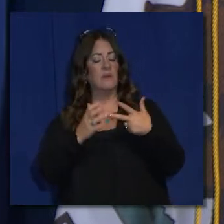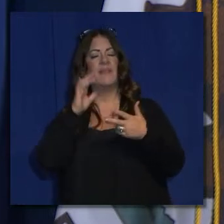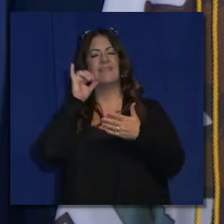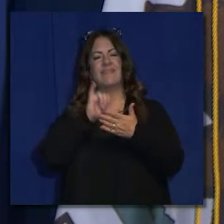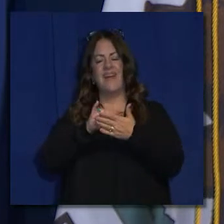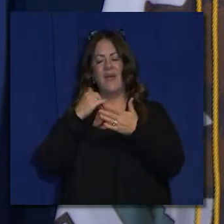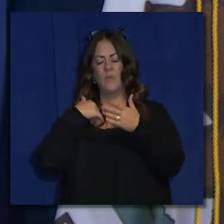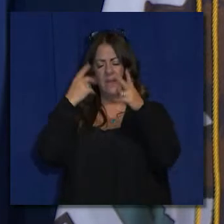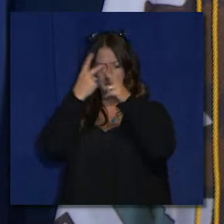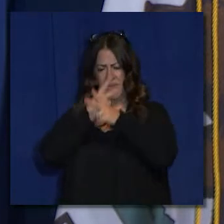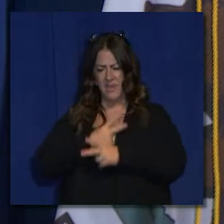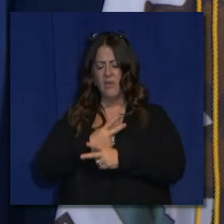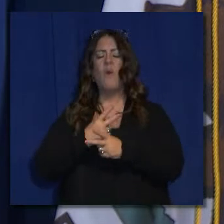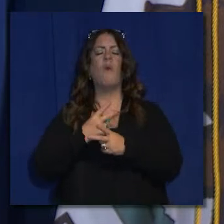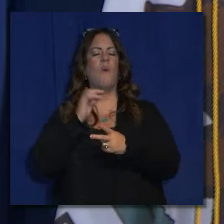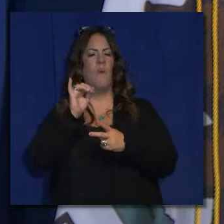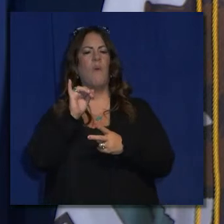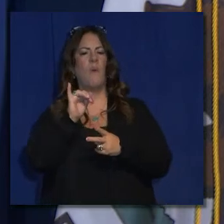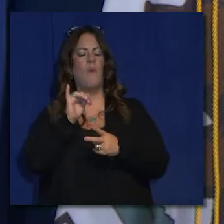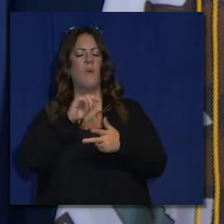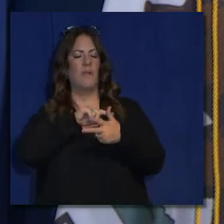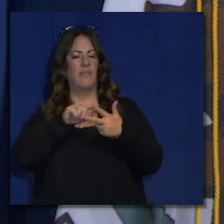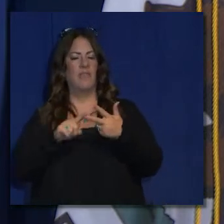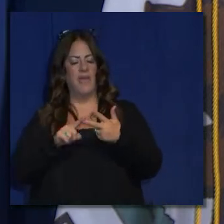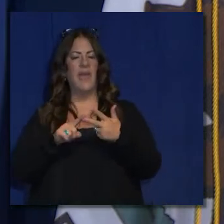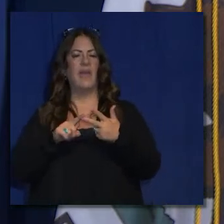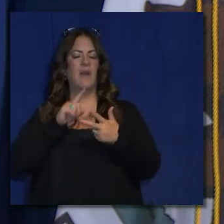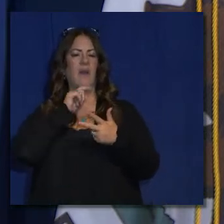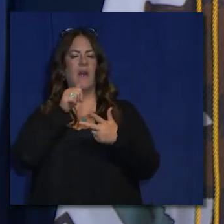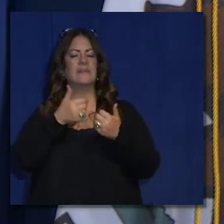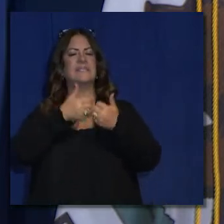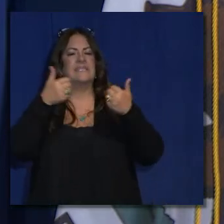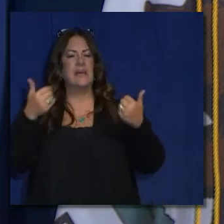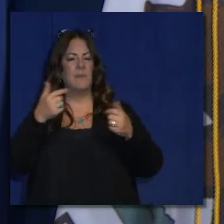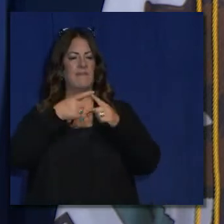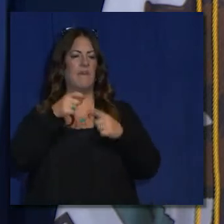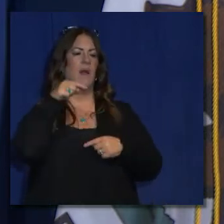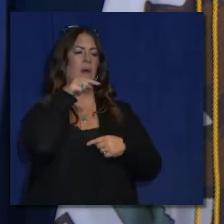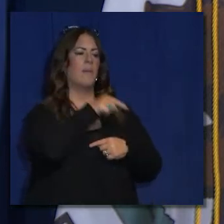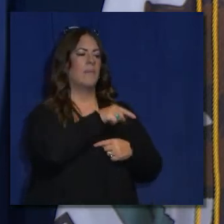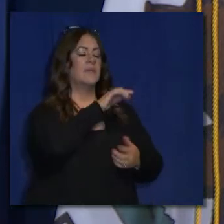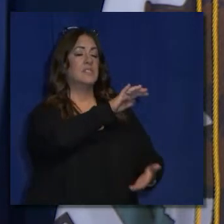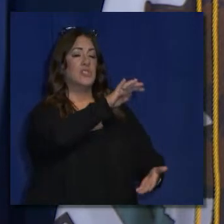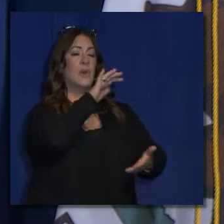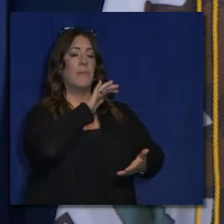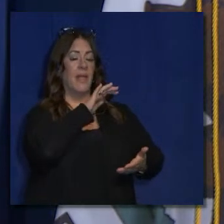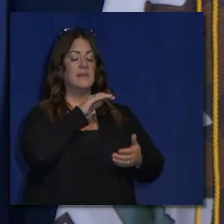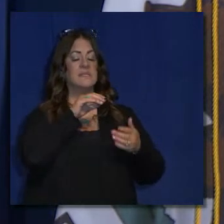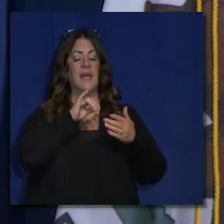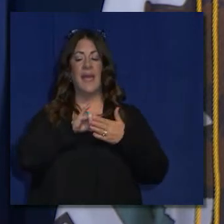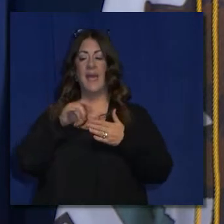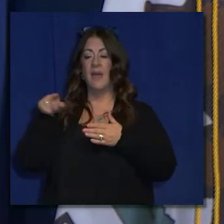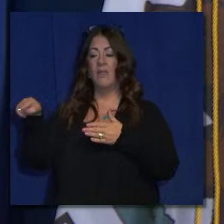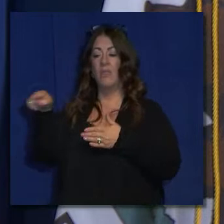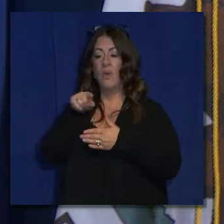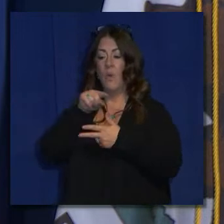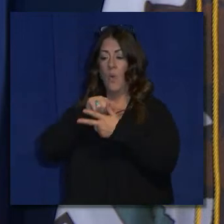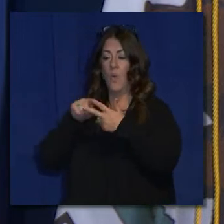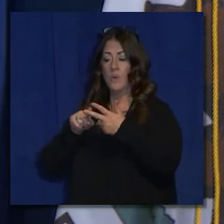fall outside of what goes into the calculation. So taking all these factors together, the